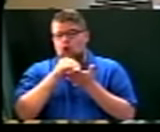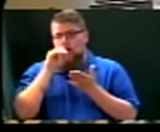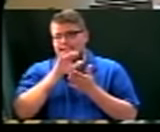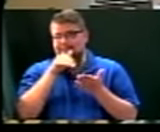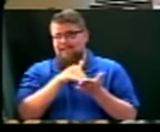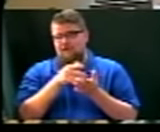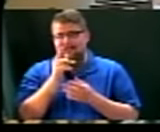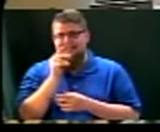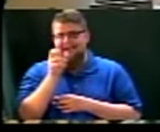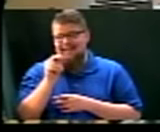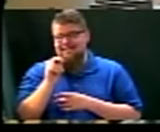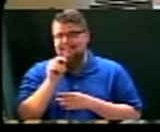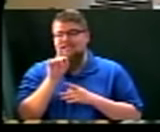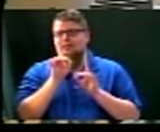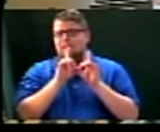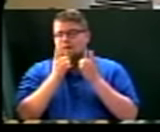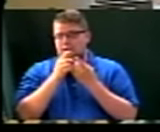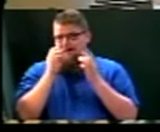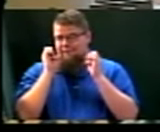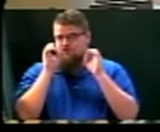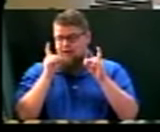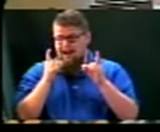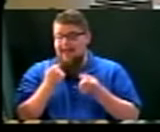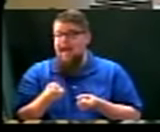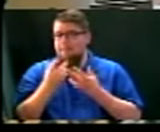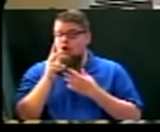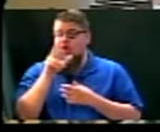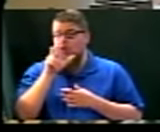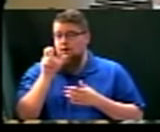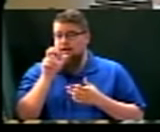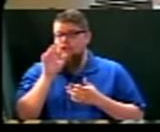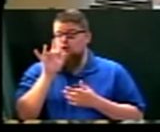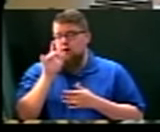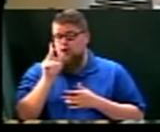the Tennessee Department of Education in the amount of